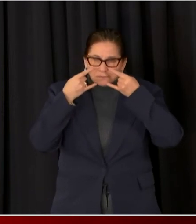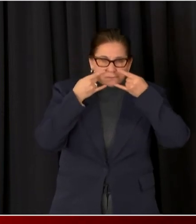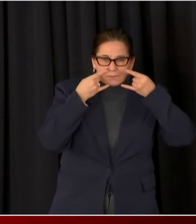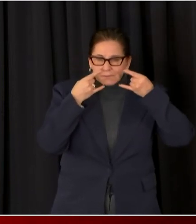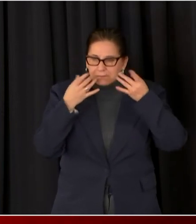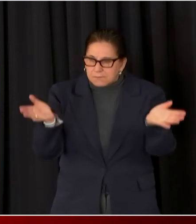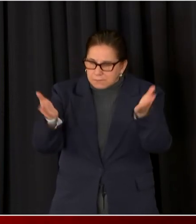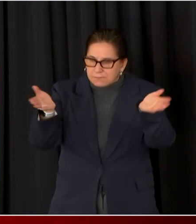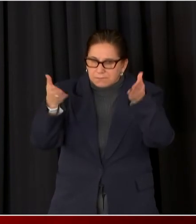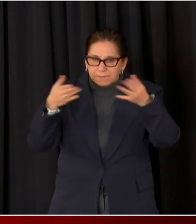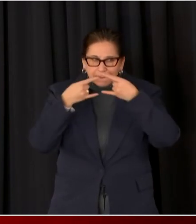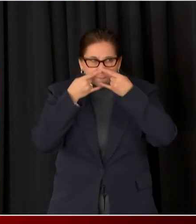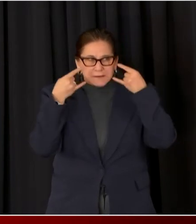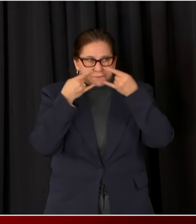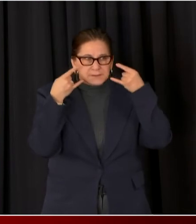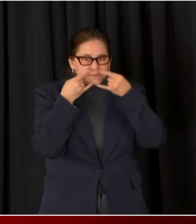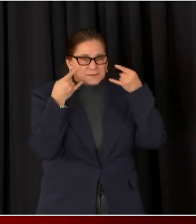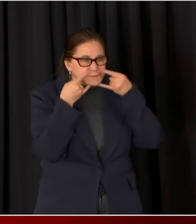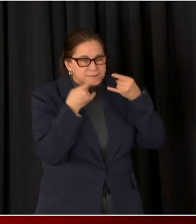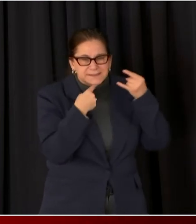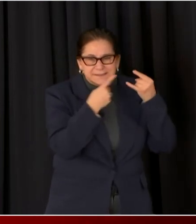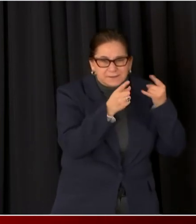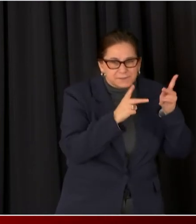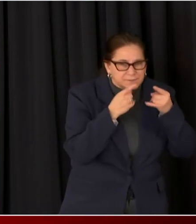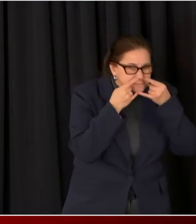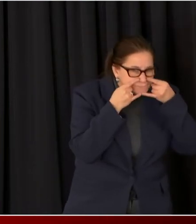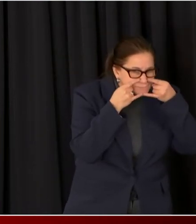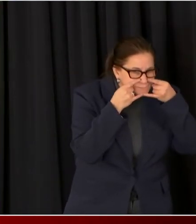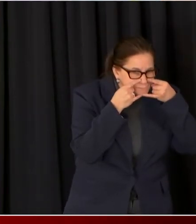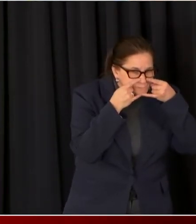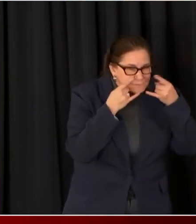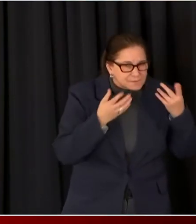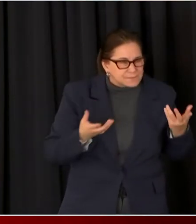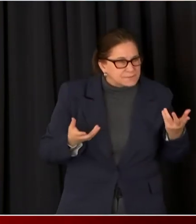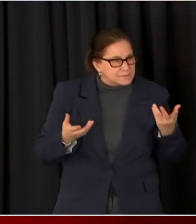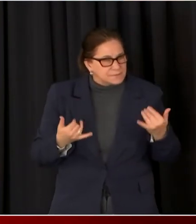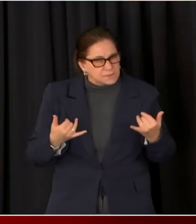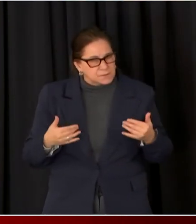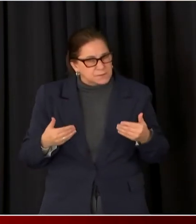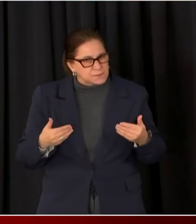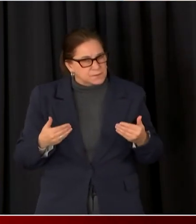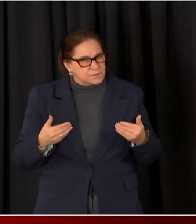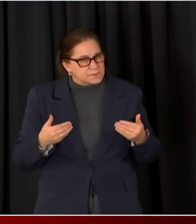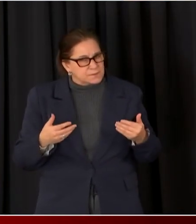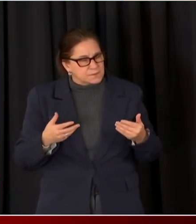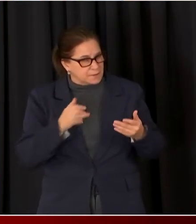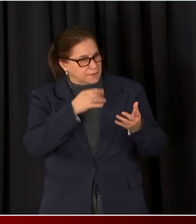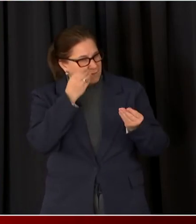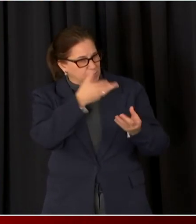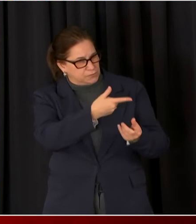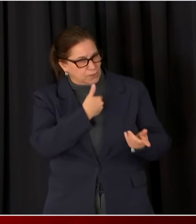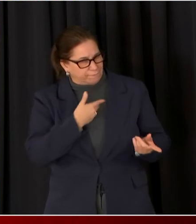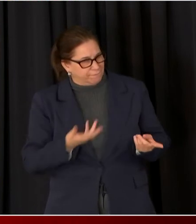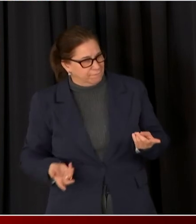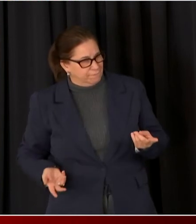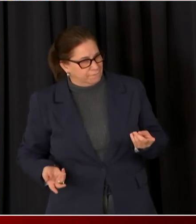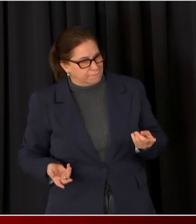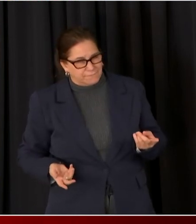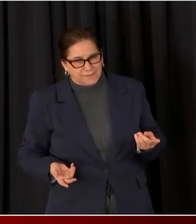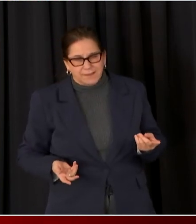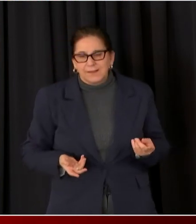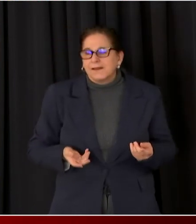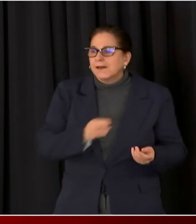wearing is toward the 50% mark? You want to talk about it? Yes, we don't anticipate, we anticipate the